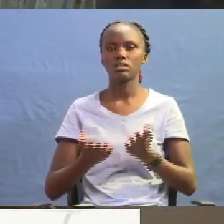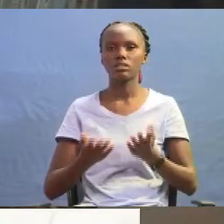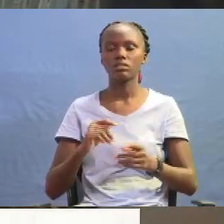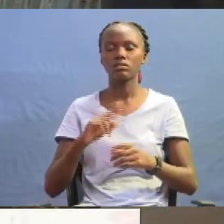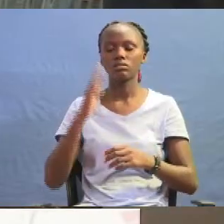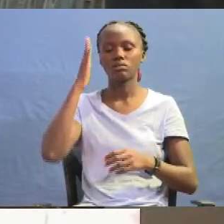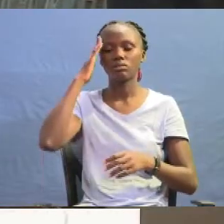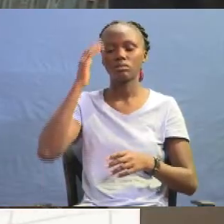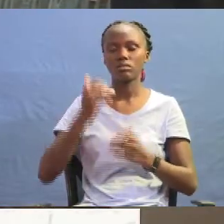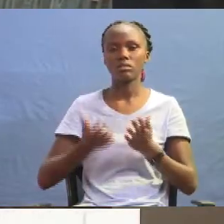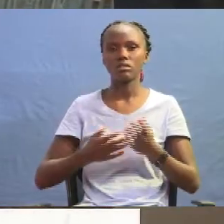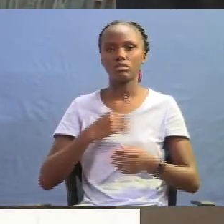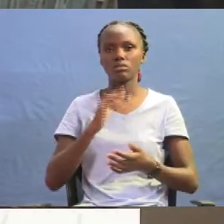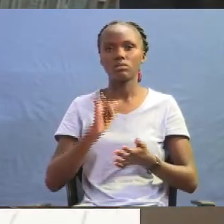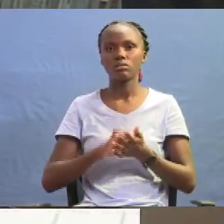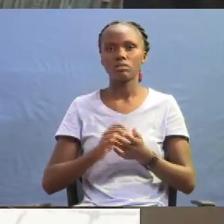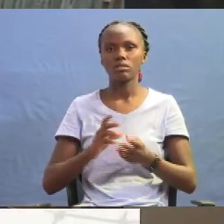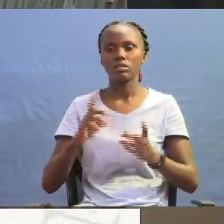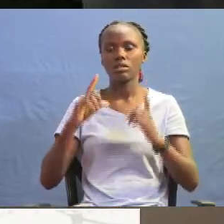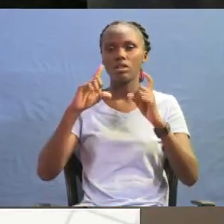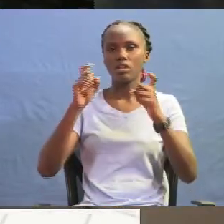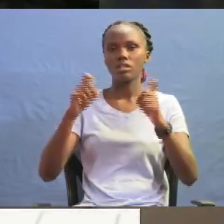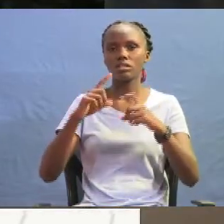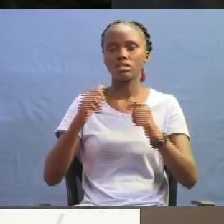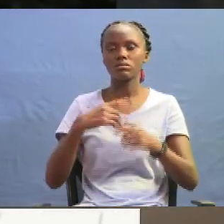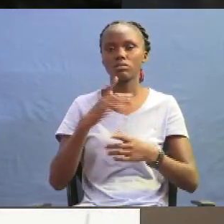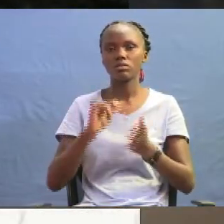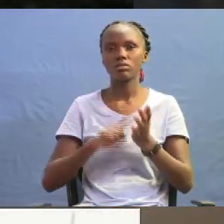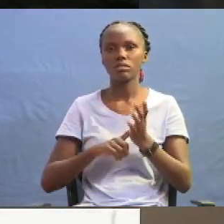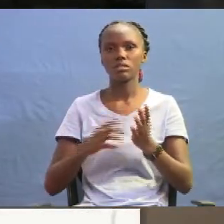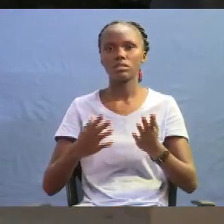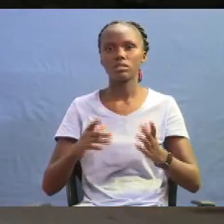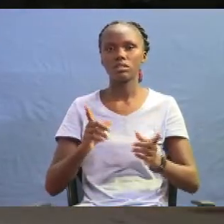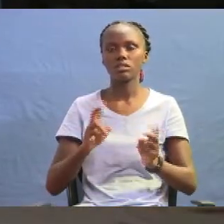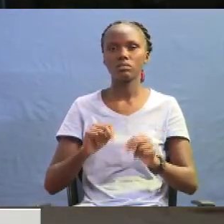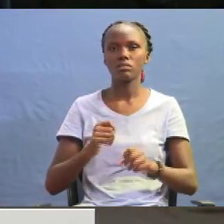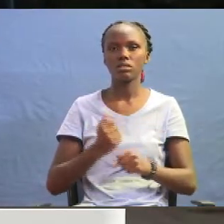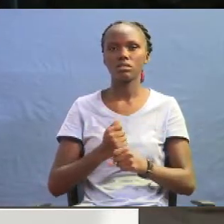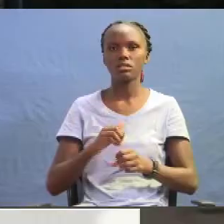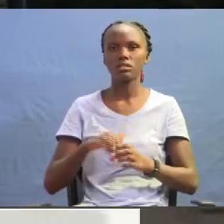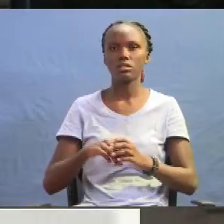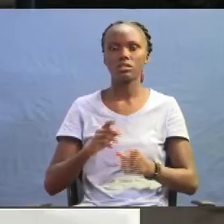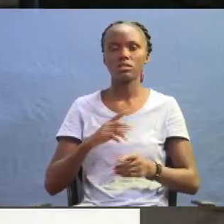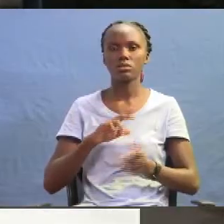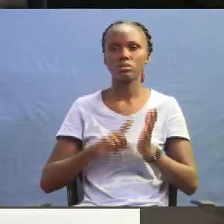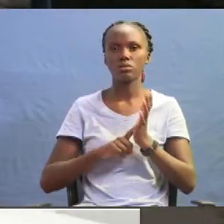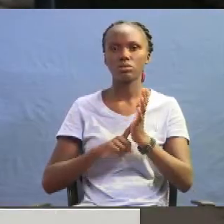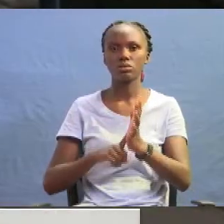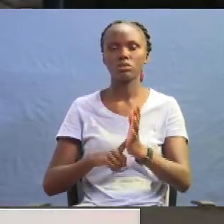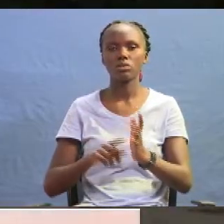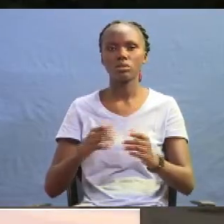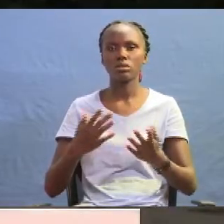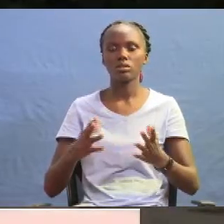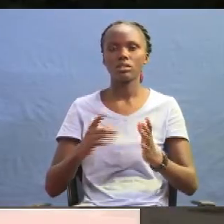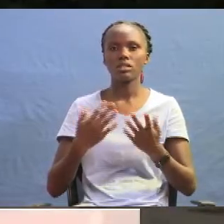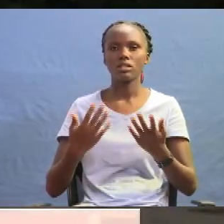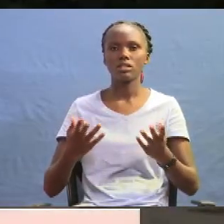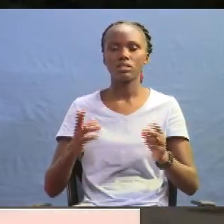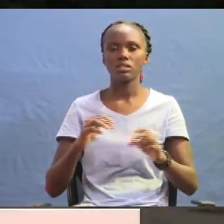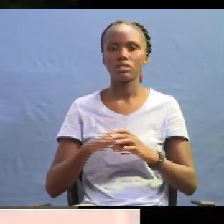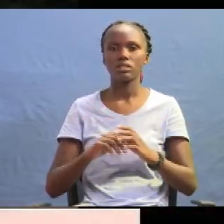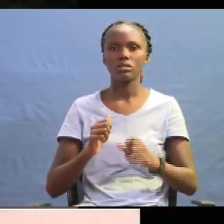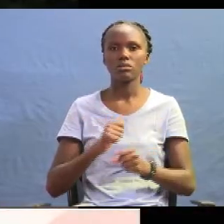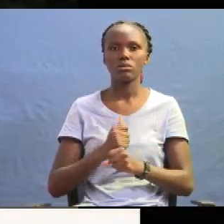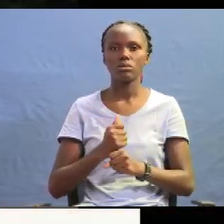of Secondary Education KCSE exam pressure, poor school conditions, social and economic challenges, substance use, and peer